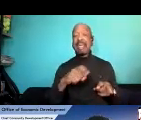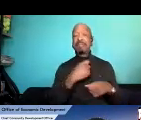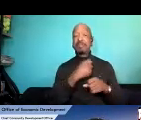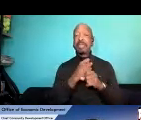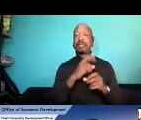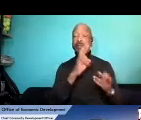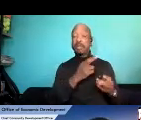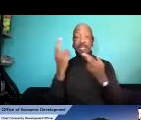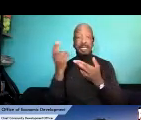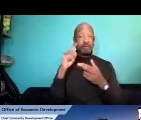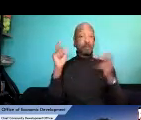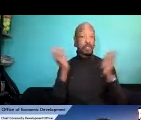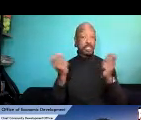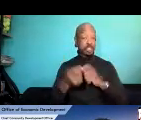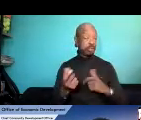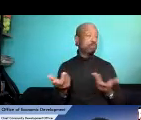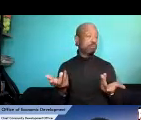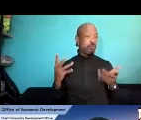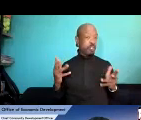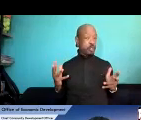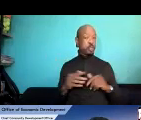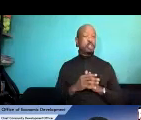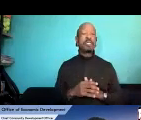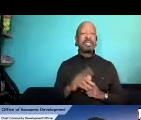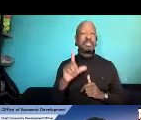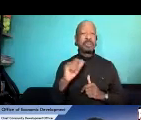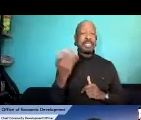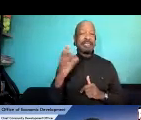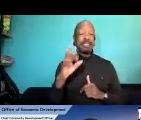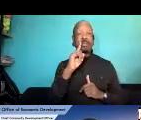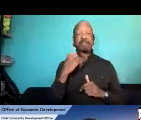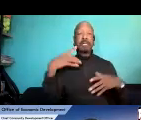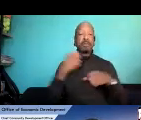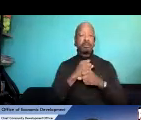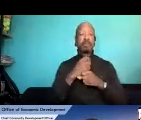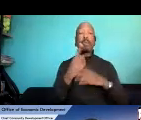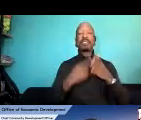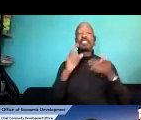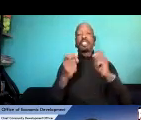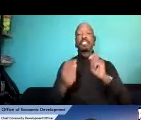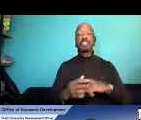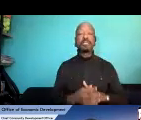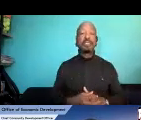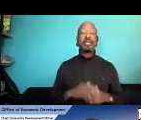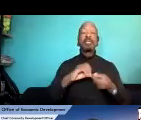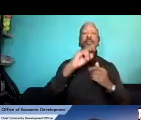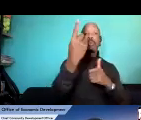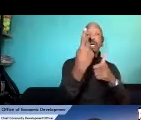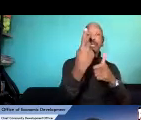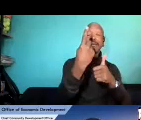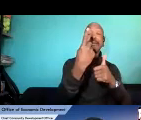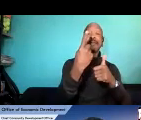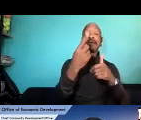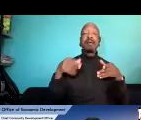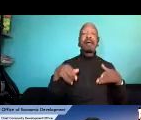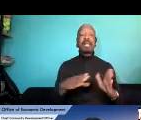to make these changes, and they did. And so I'll just go over briefly what these changes were. Basically, number one was to enable the use of loan capital